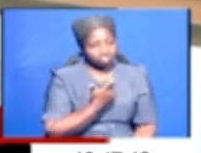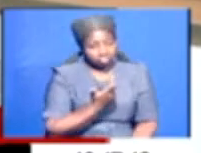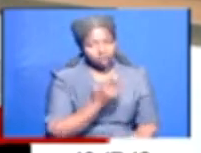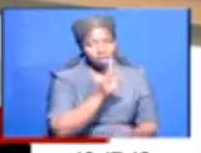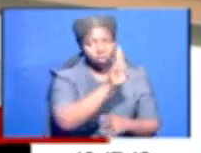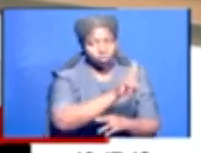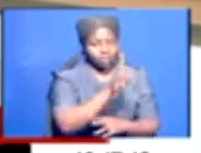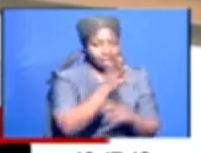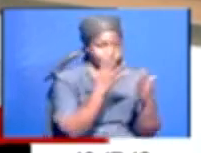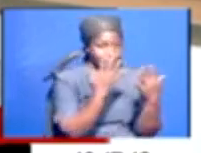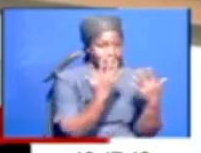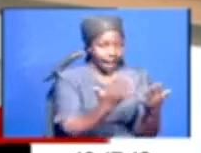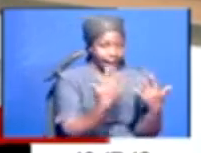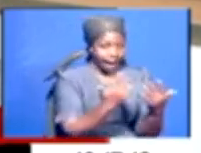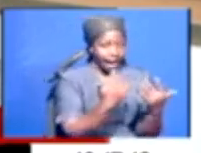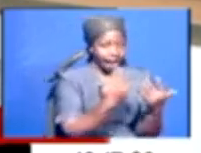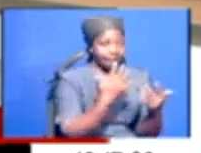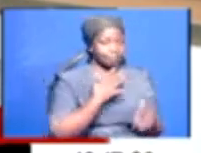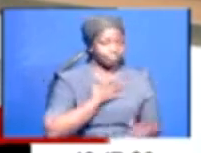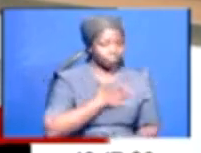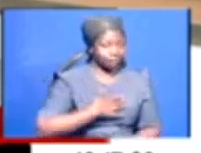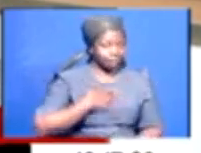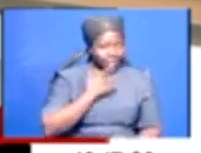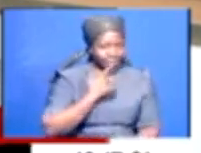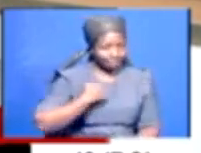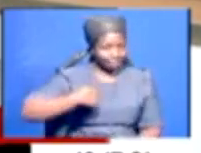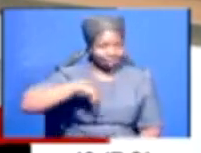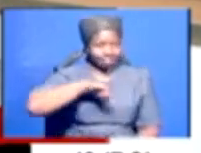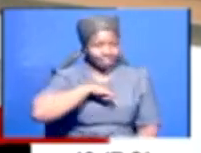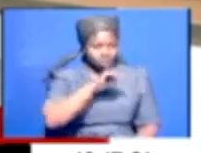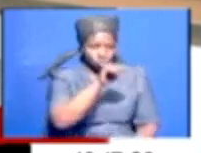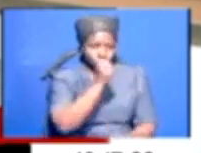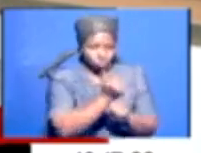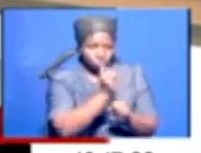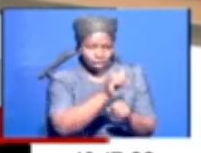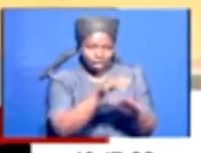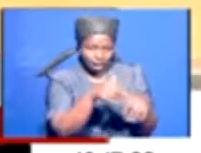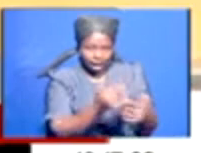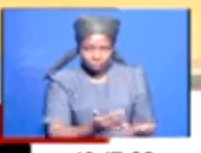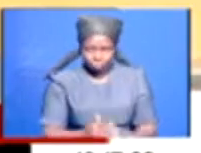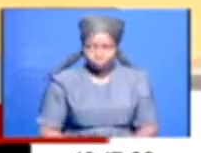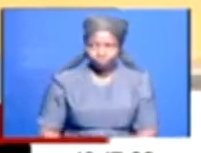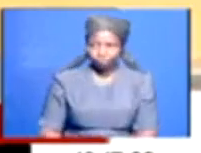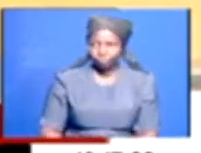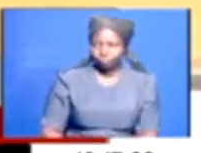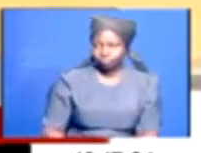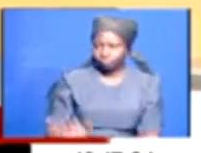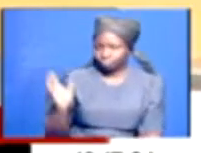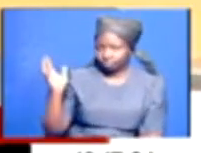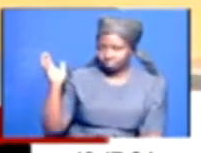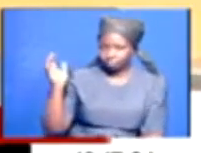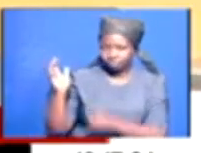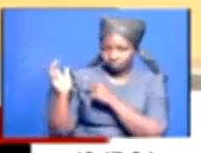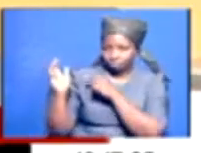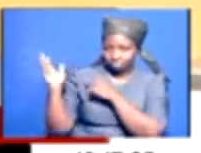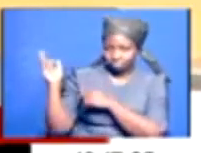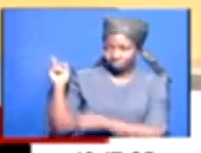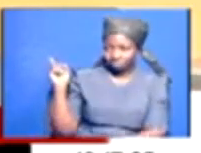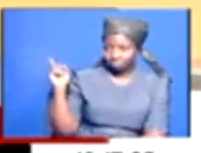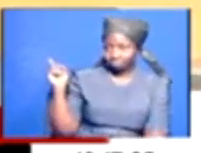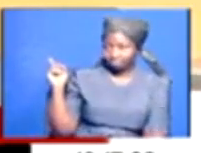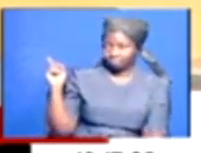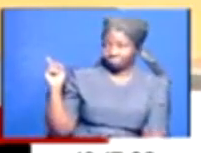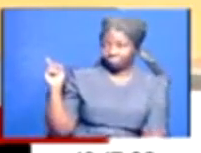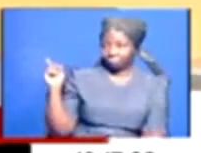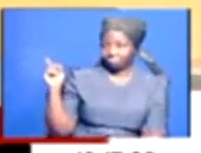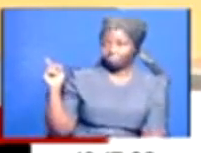motion, tell us how you basically. They said you creep the. Mm. The short put. The short put. Mm.